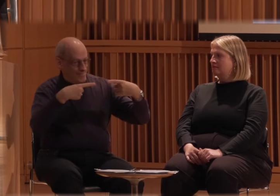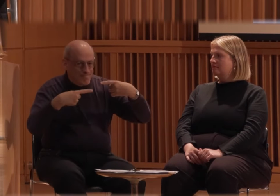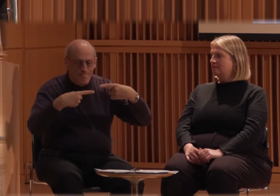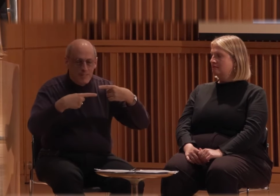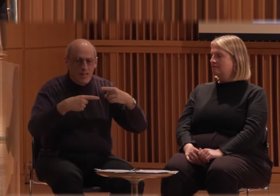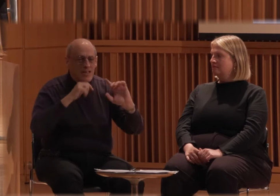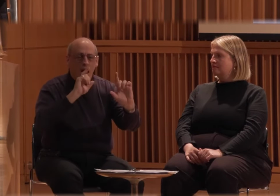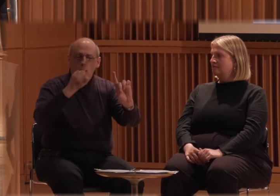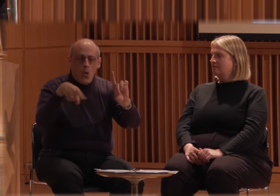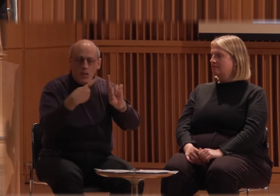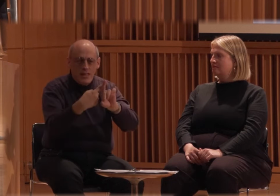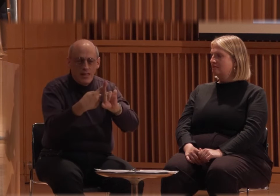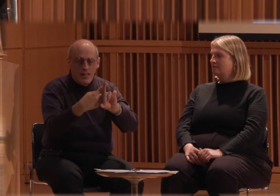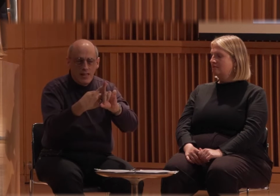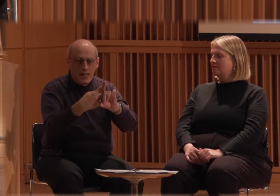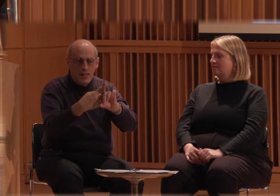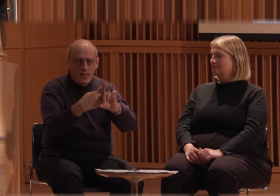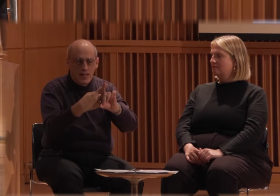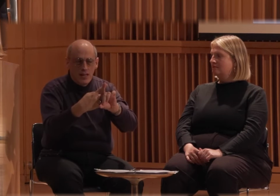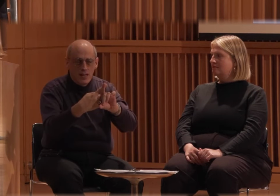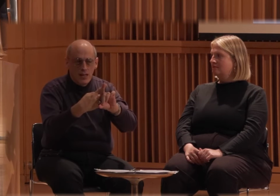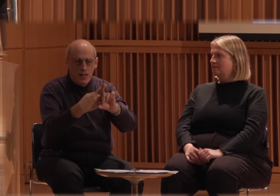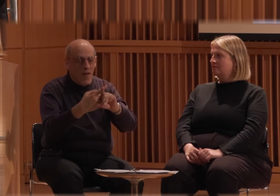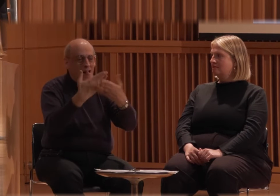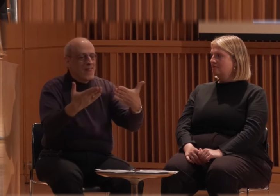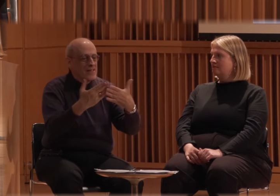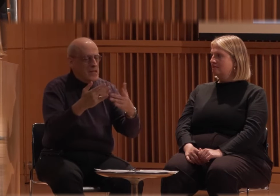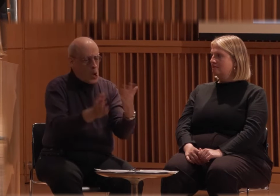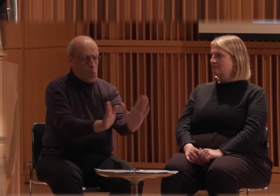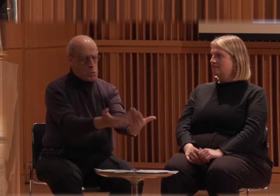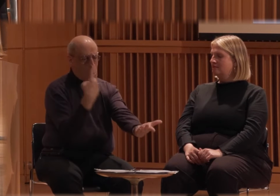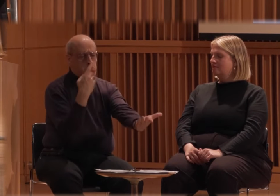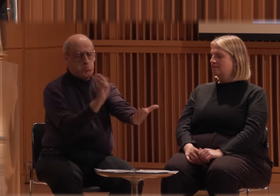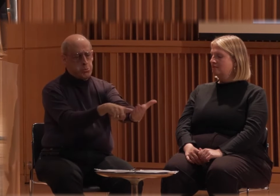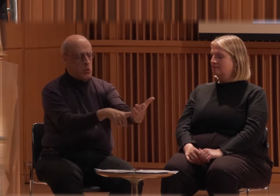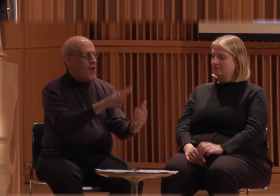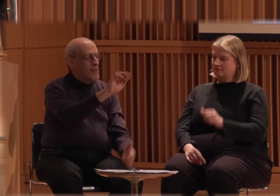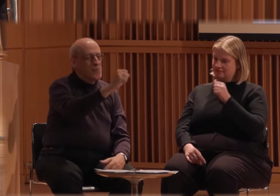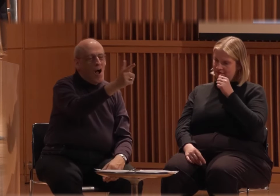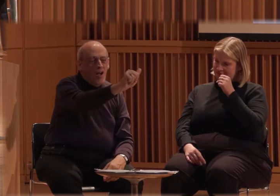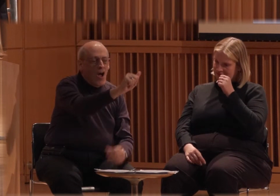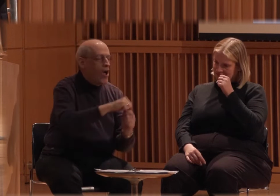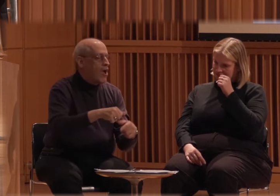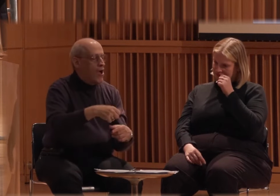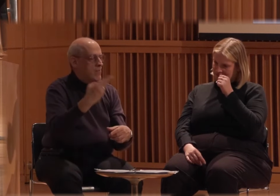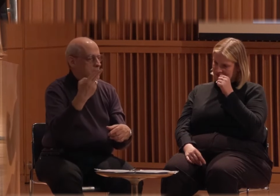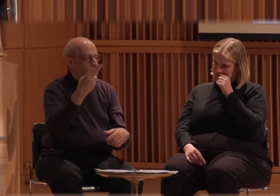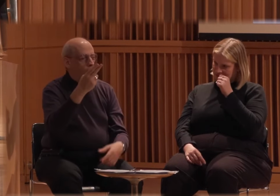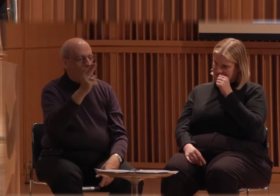mean also the stuff that's easy to identify, you know, MAGA people in Huntington